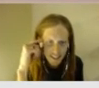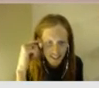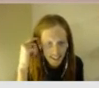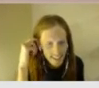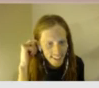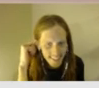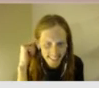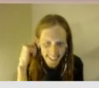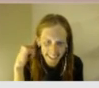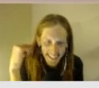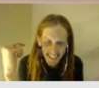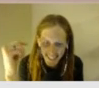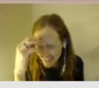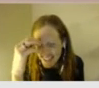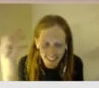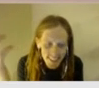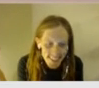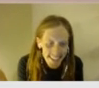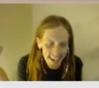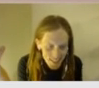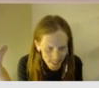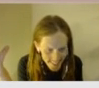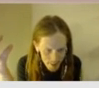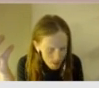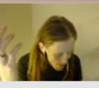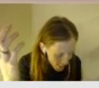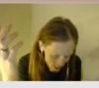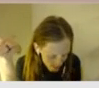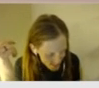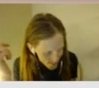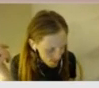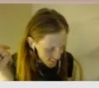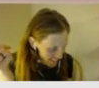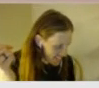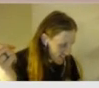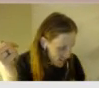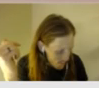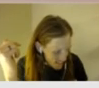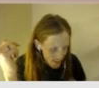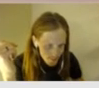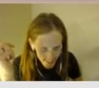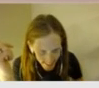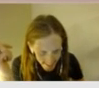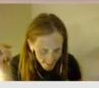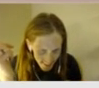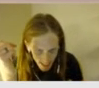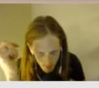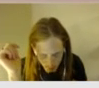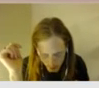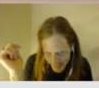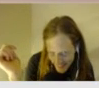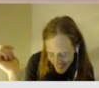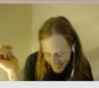to the community. It would be really fun to do that, you know? So you say exhibition, I'm immediately picturing a bunch of hipster kids and lime